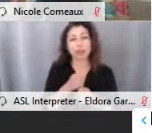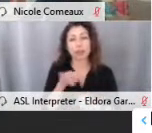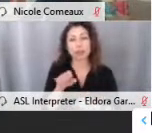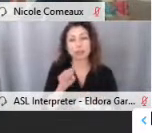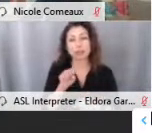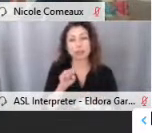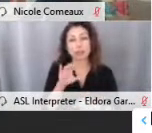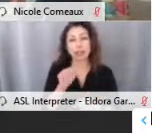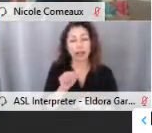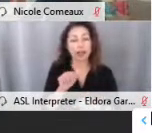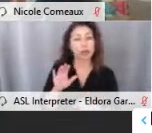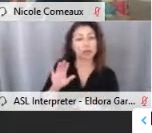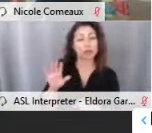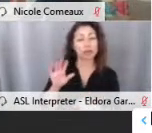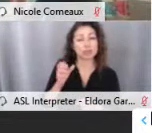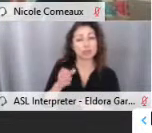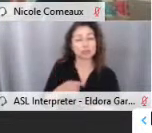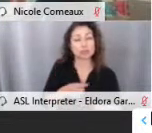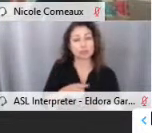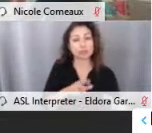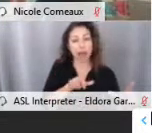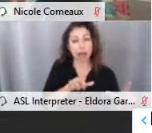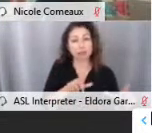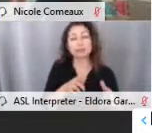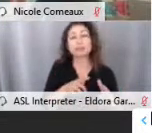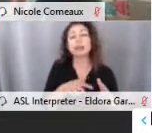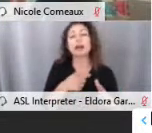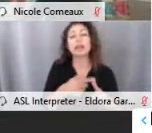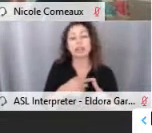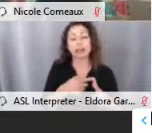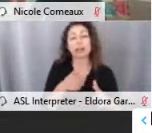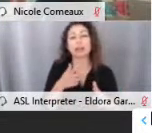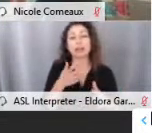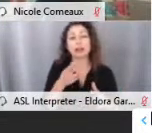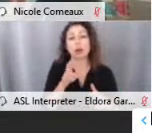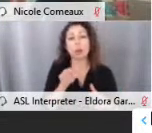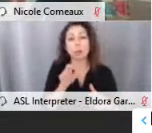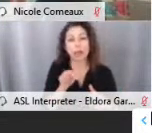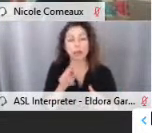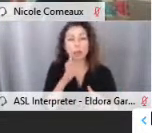up and have Urban give you an overview of the results.